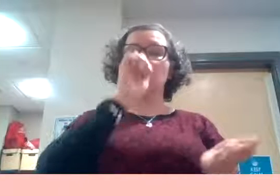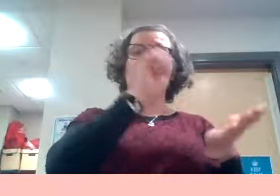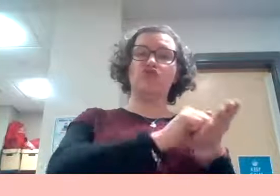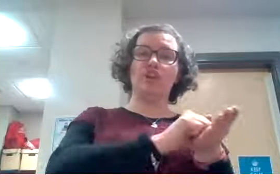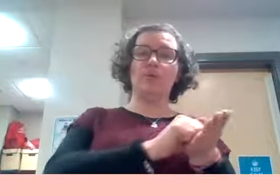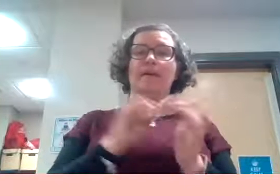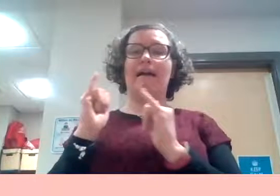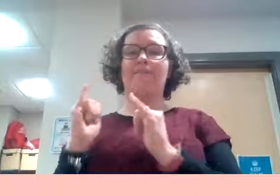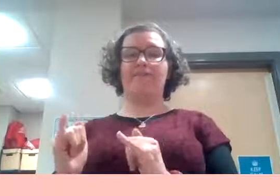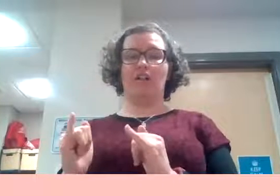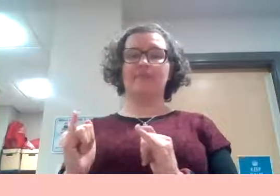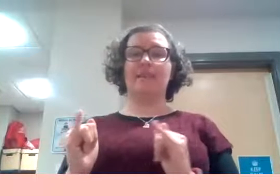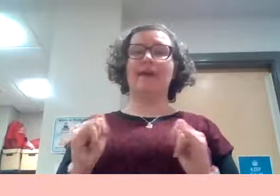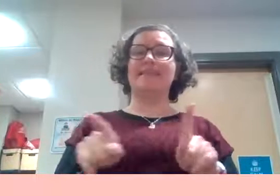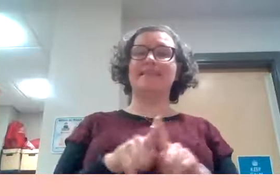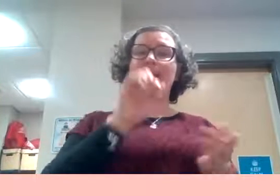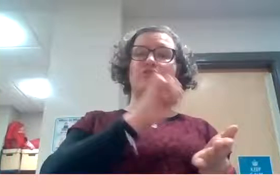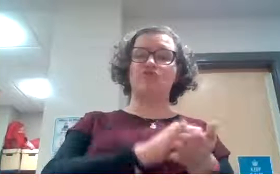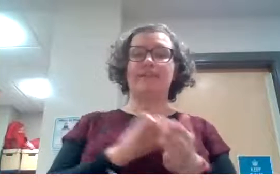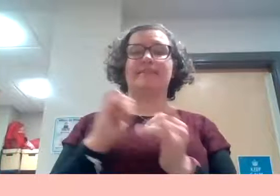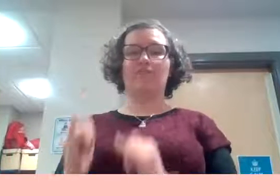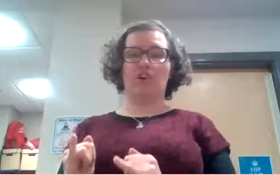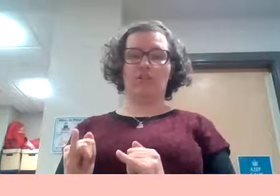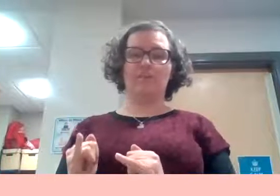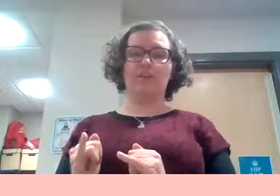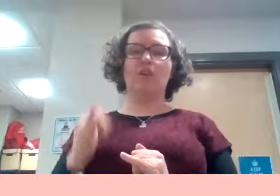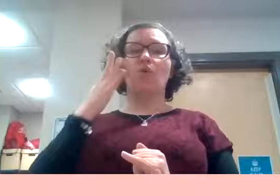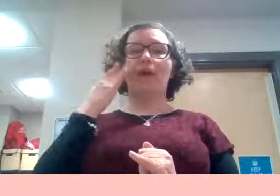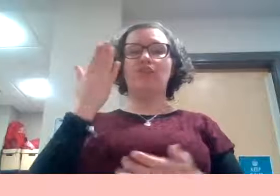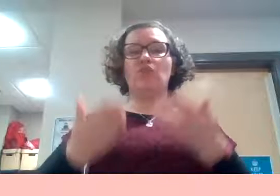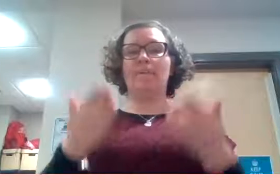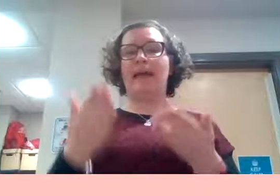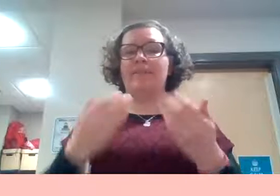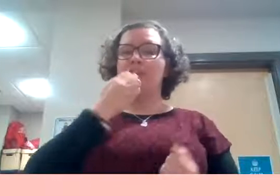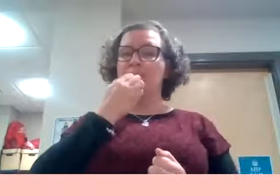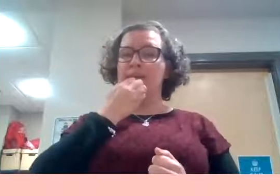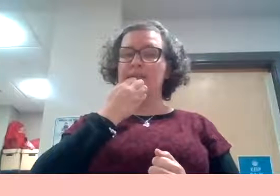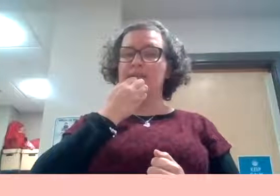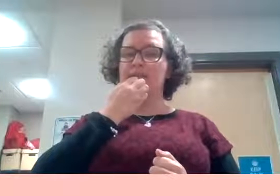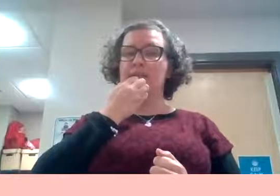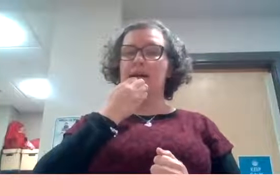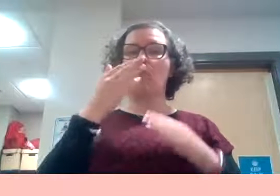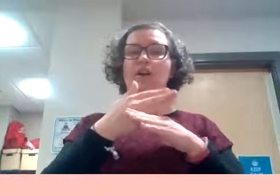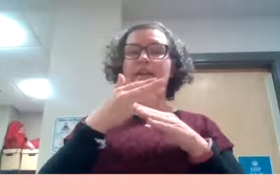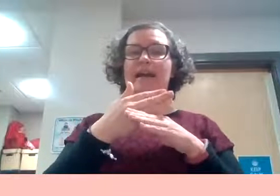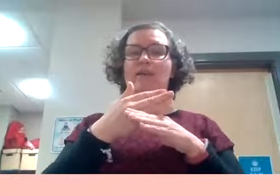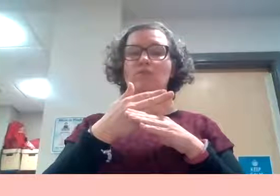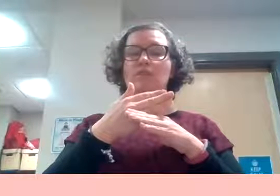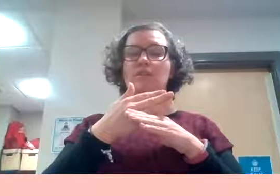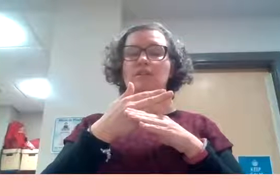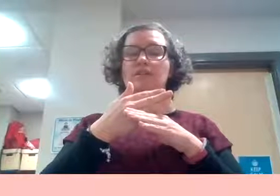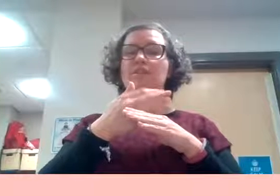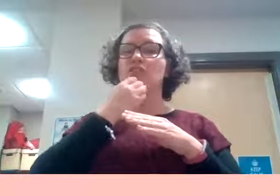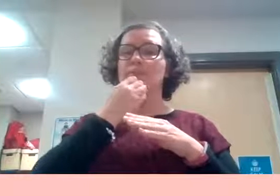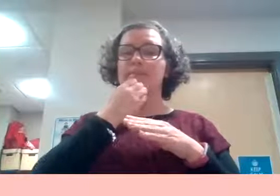use the words true and false. That is the same as right and wrong. When you're comparing the numbers and working